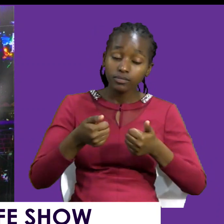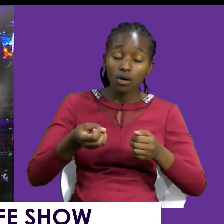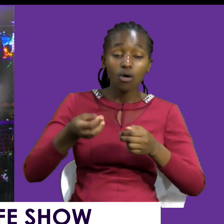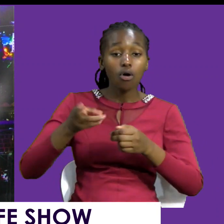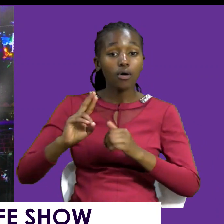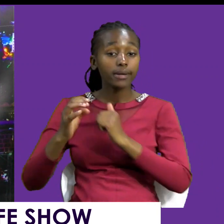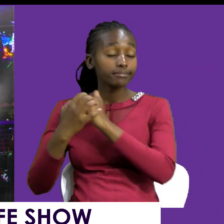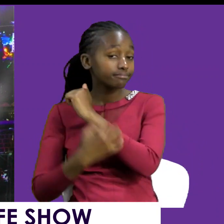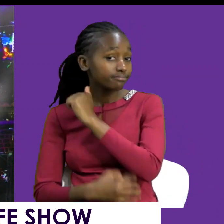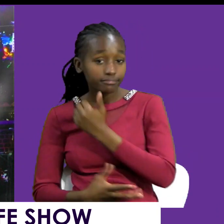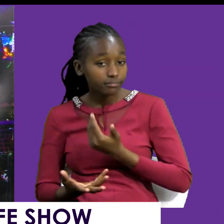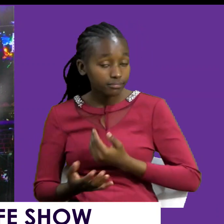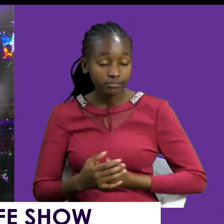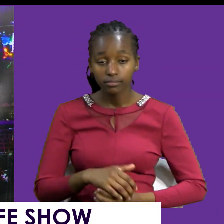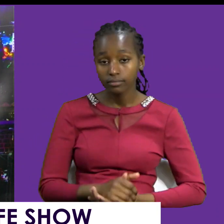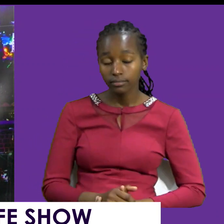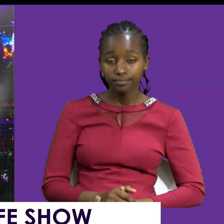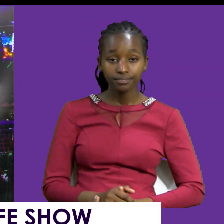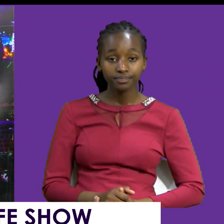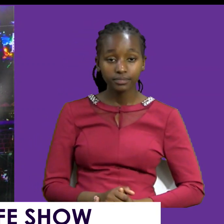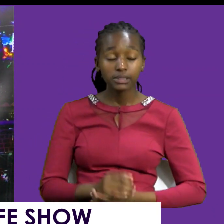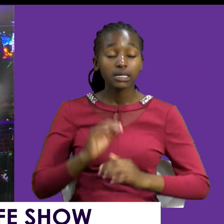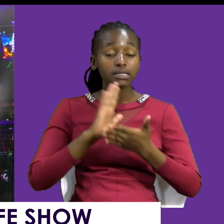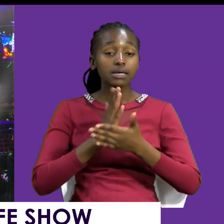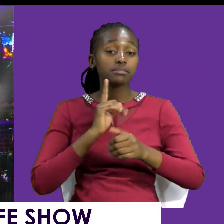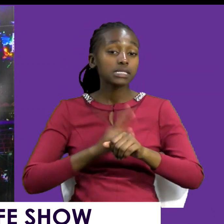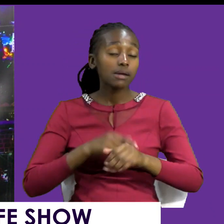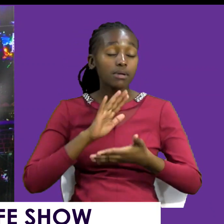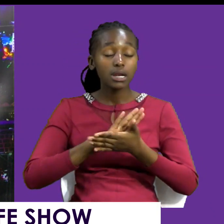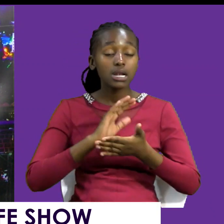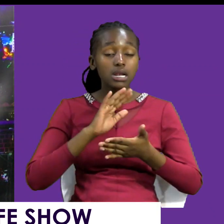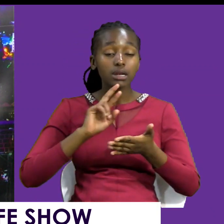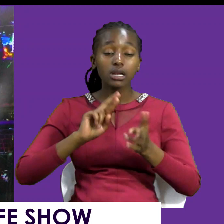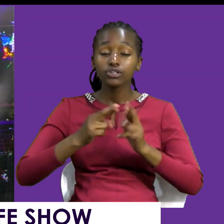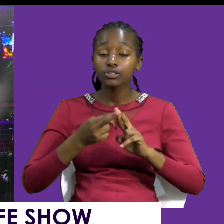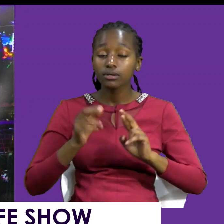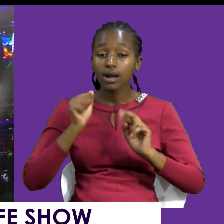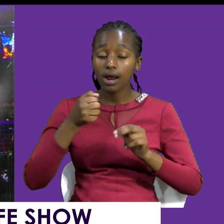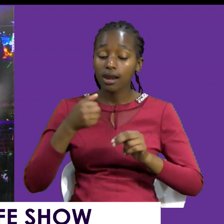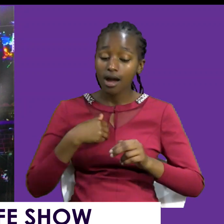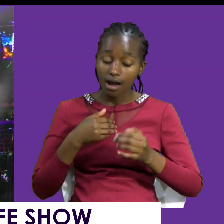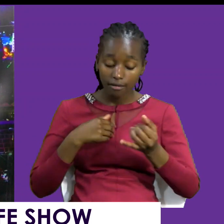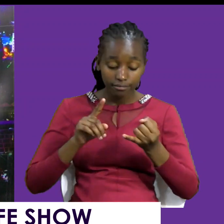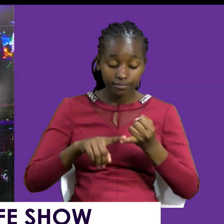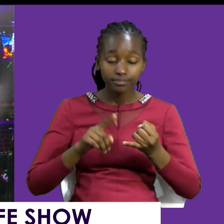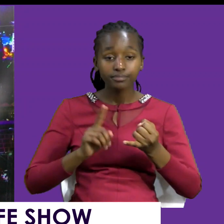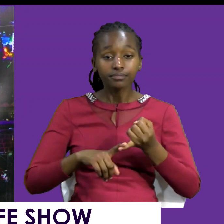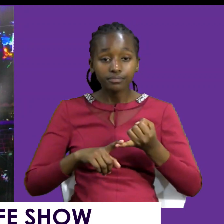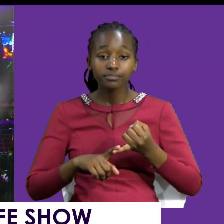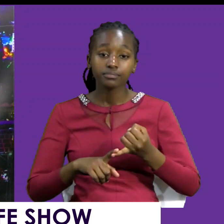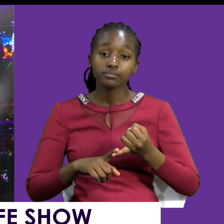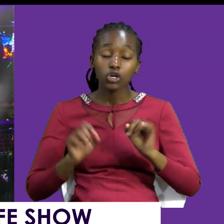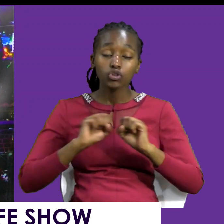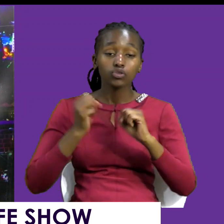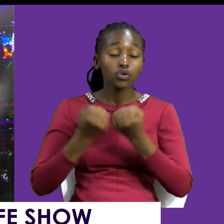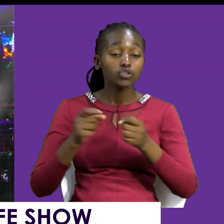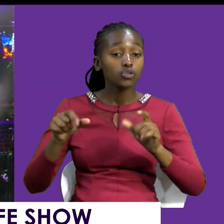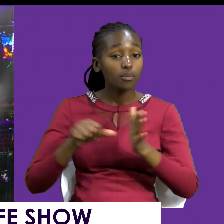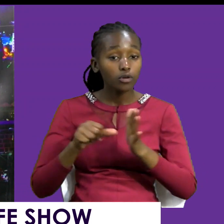bring you poverty, social problems, and other issues. And that's why it's important for you to